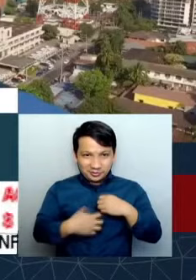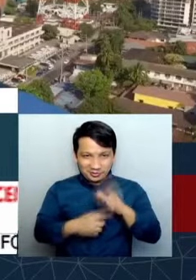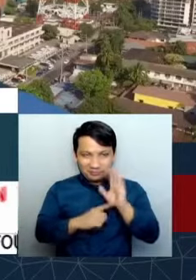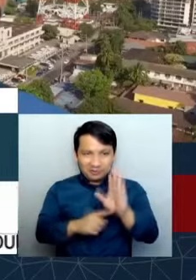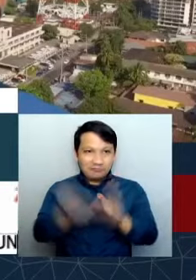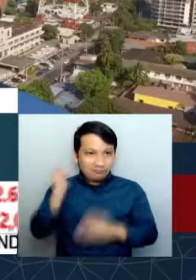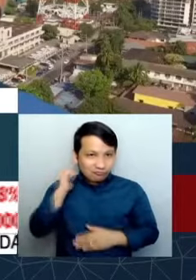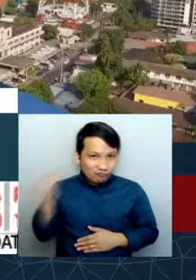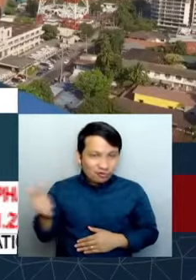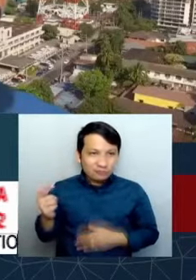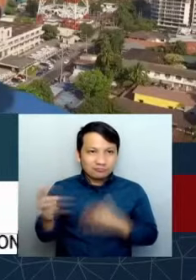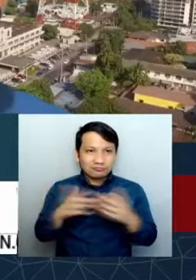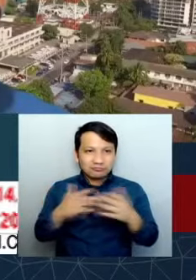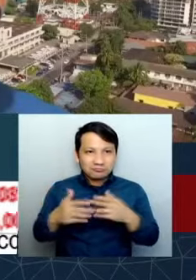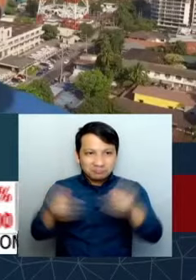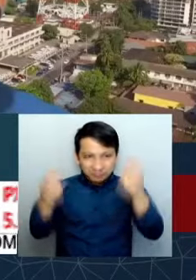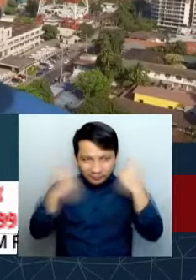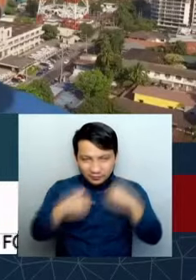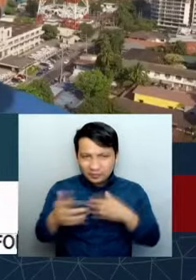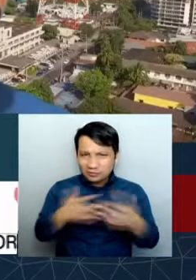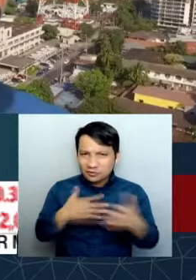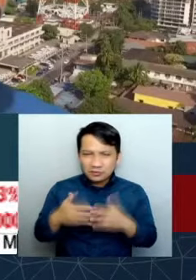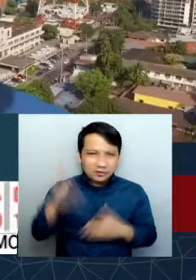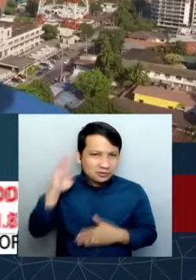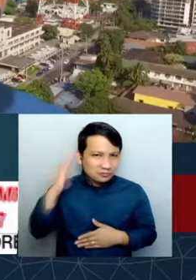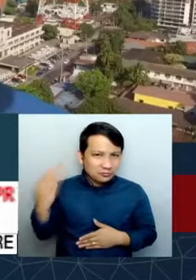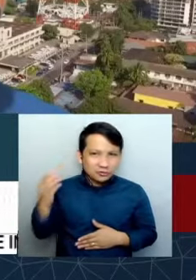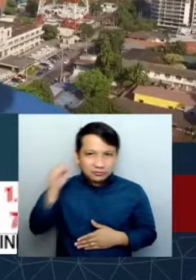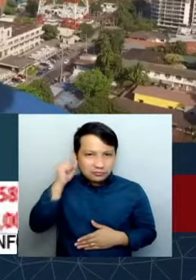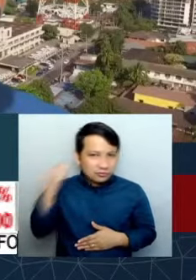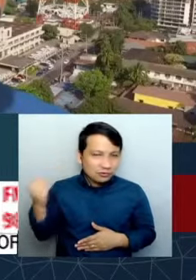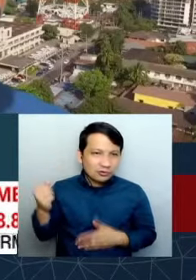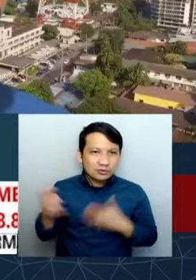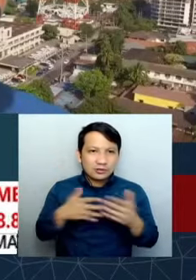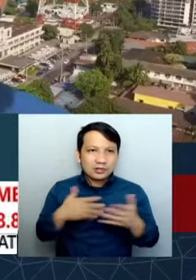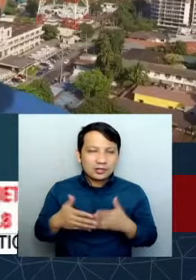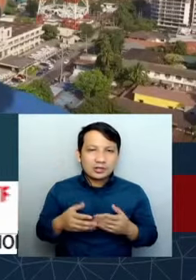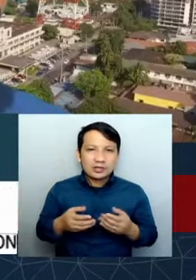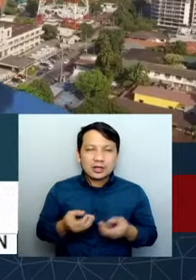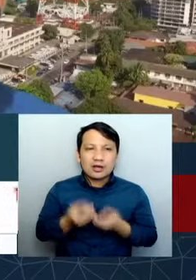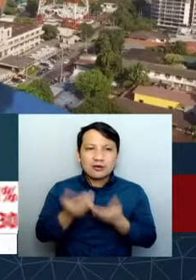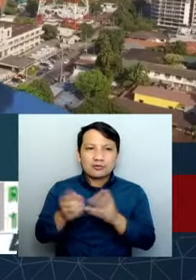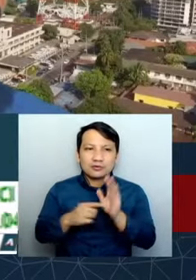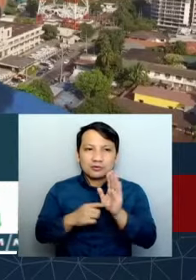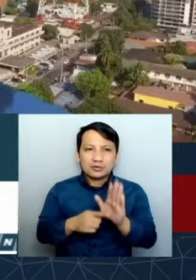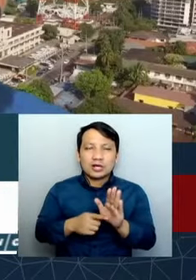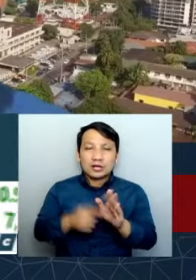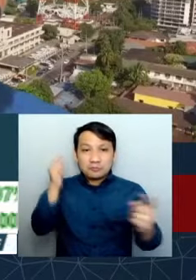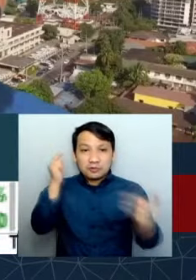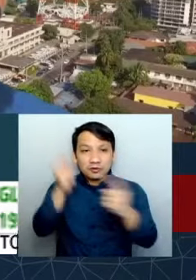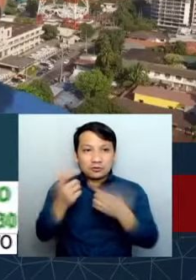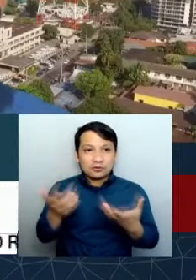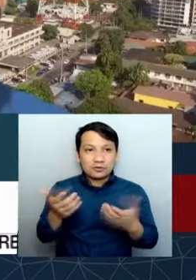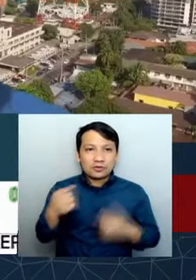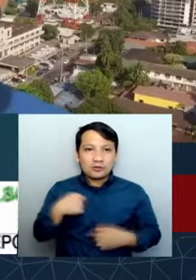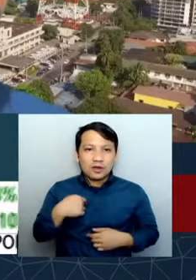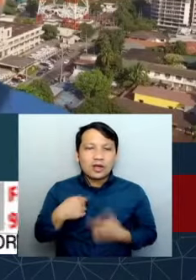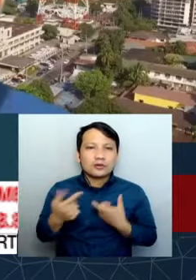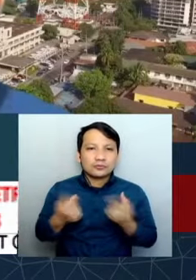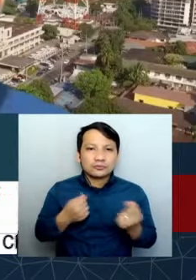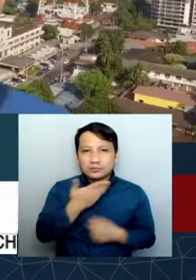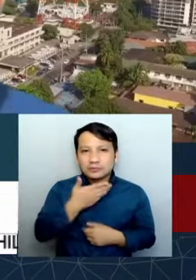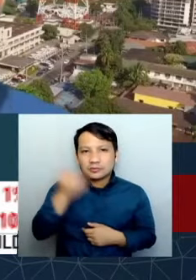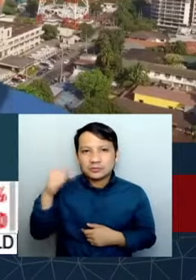or anong medal na yan, bronze or silver, ang gusto ko lang sabihin is my ultimate goal is to do my best for